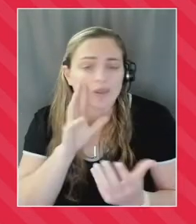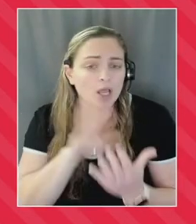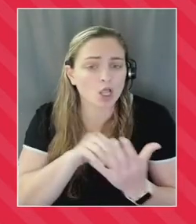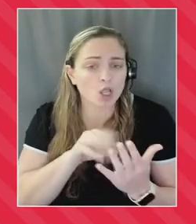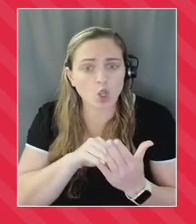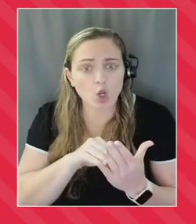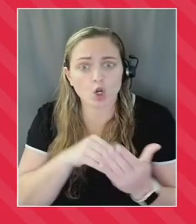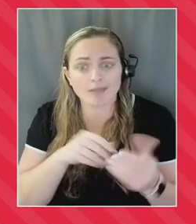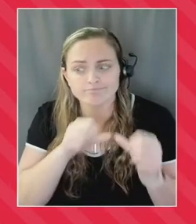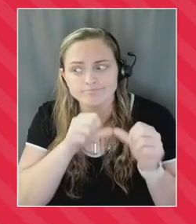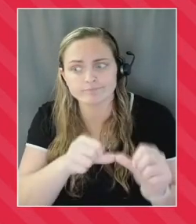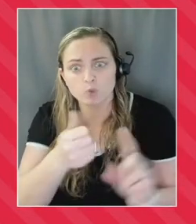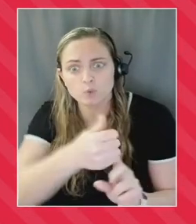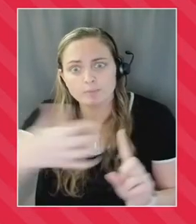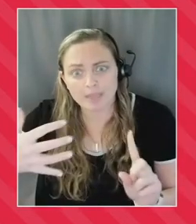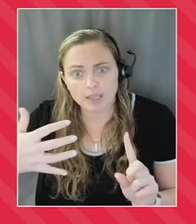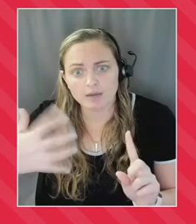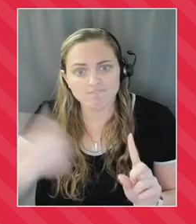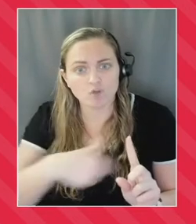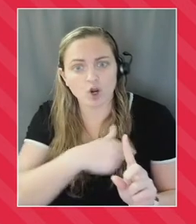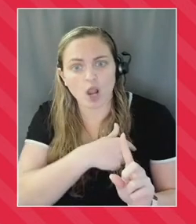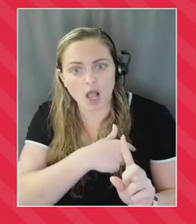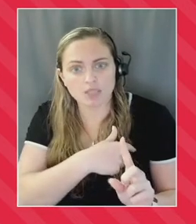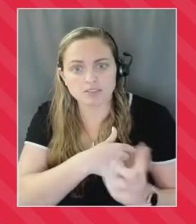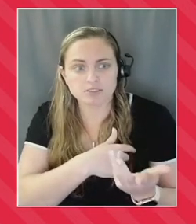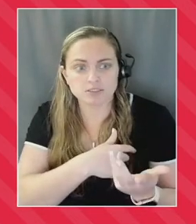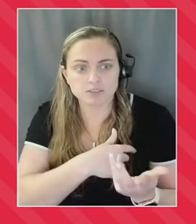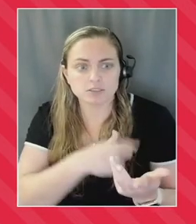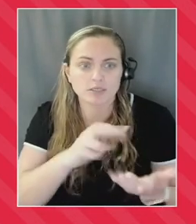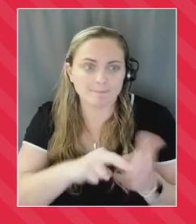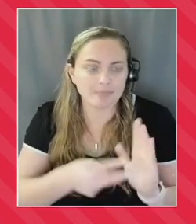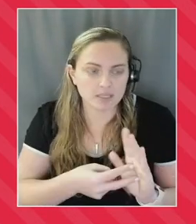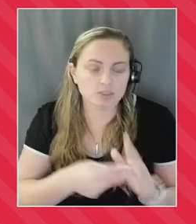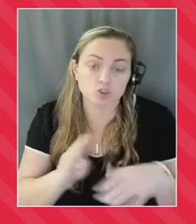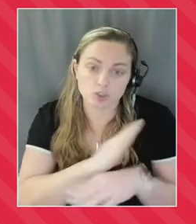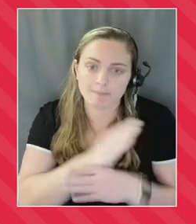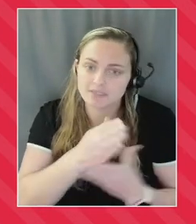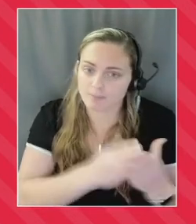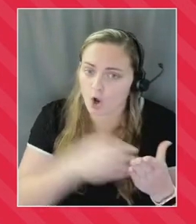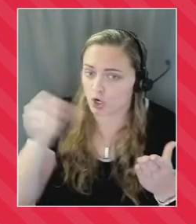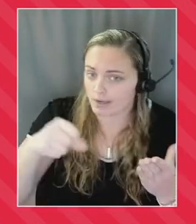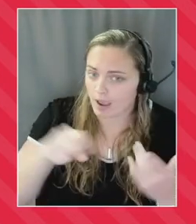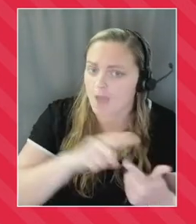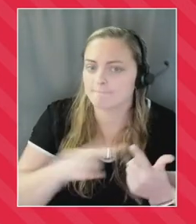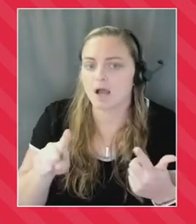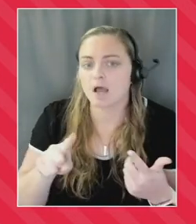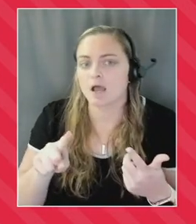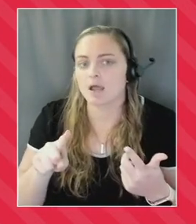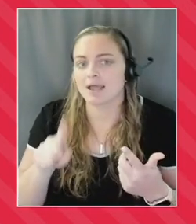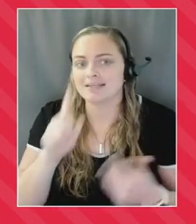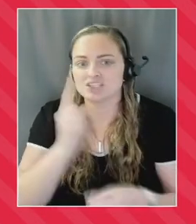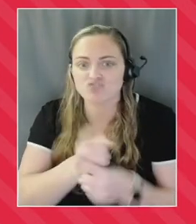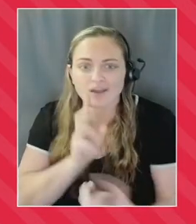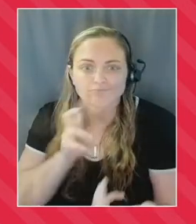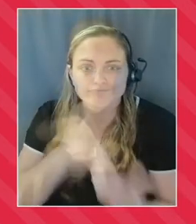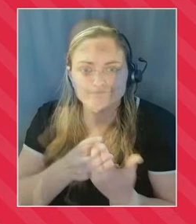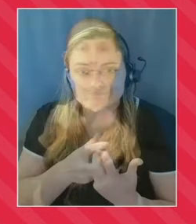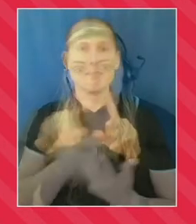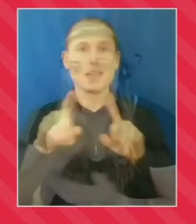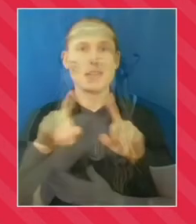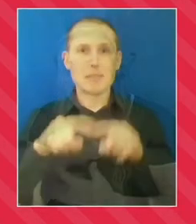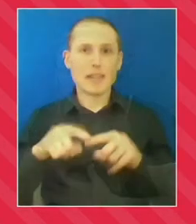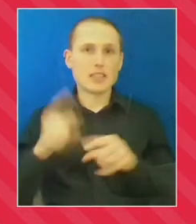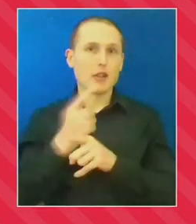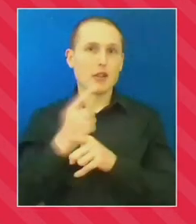keep expanding. But for us, to me, there's certainly a business component, but it's just the right fit of right retail partnership against the right